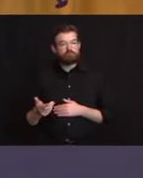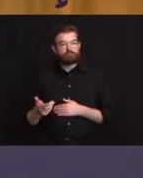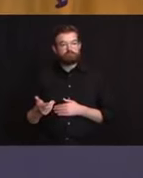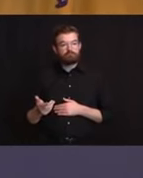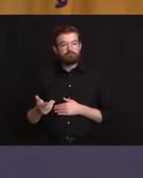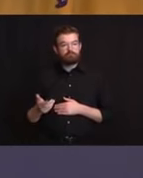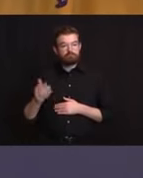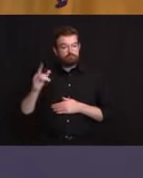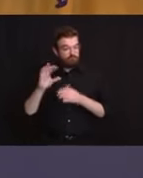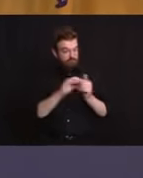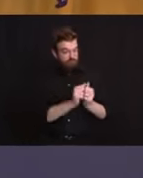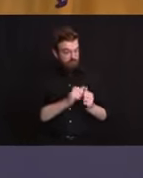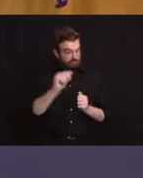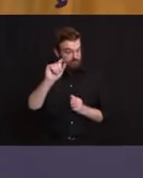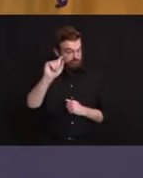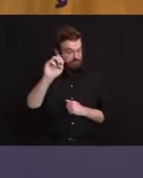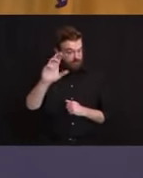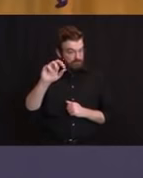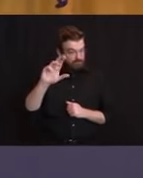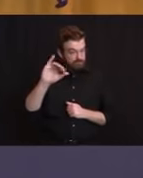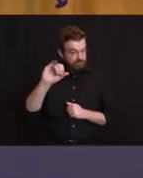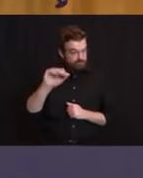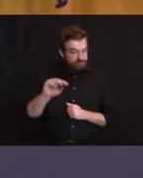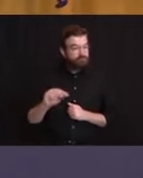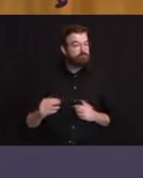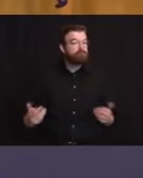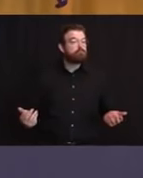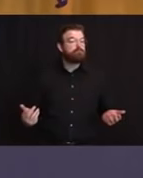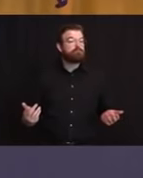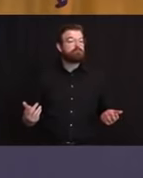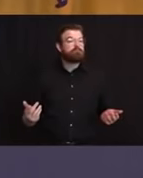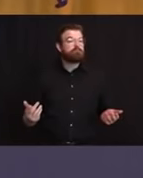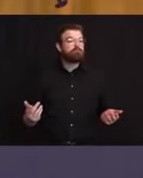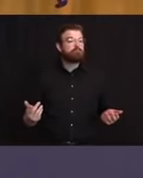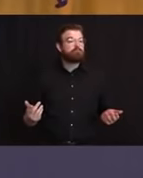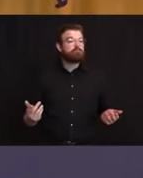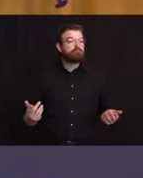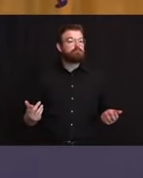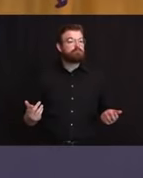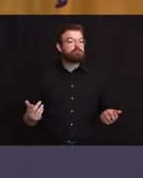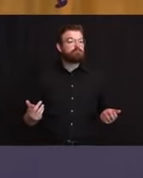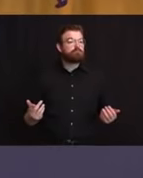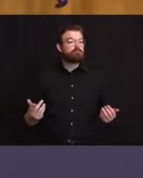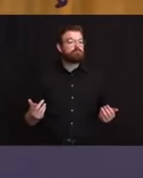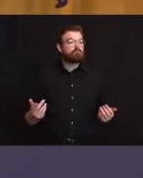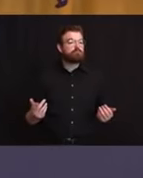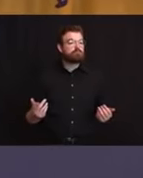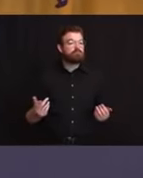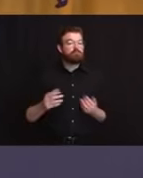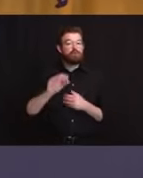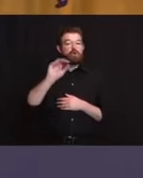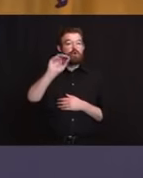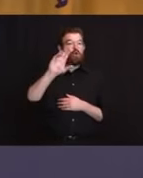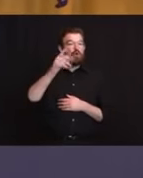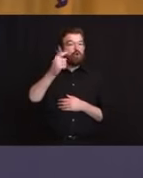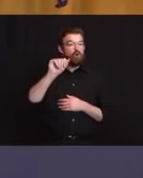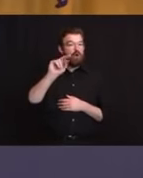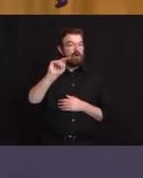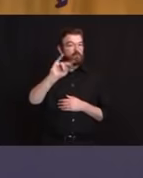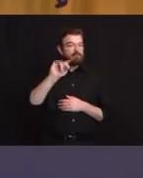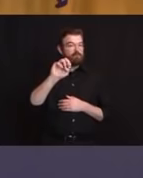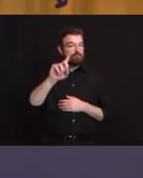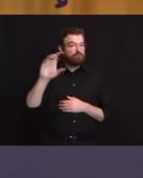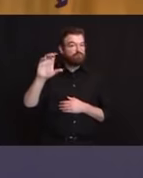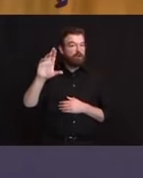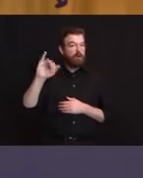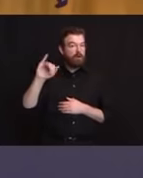anything like that? I'm going to help Pat out on both. I'll do both of the last two, if that's all right. We're not going to comment on anything to do with that case, other than to